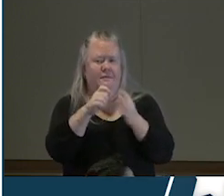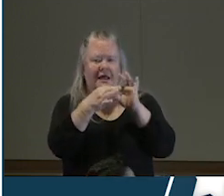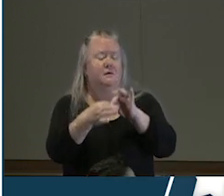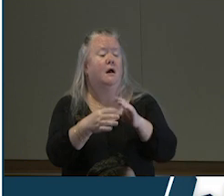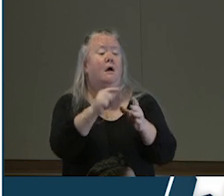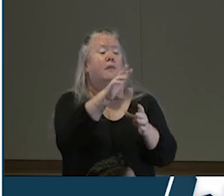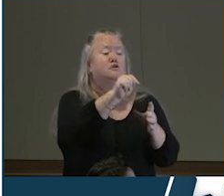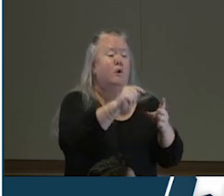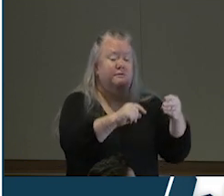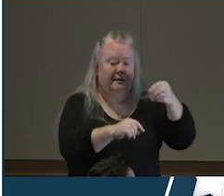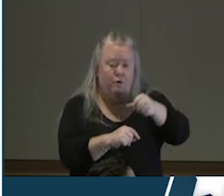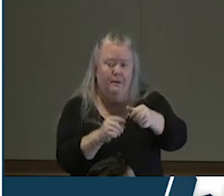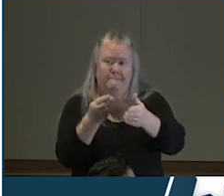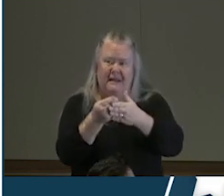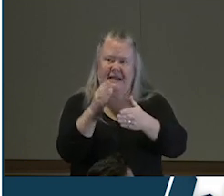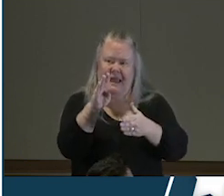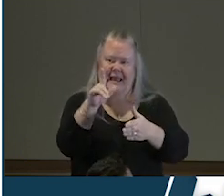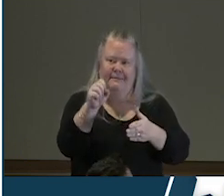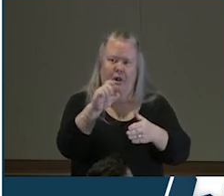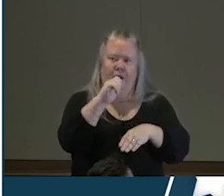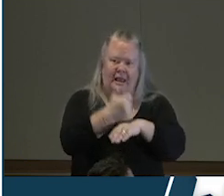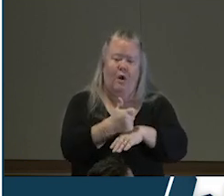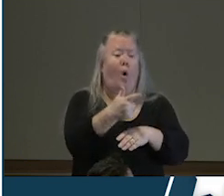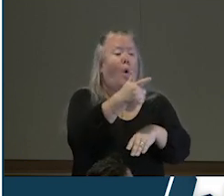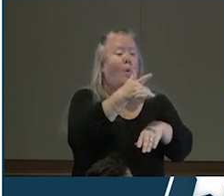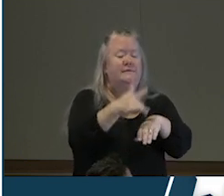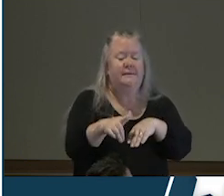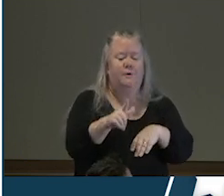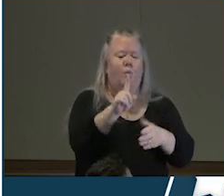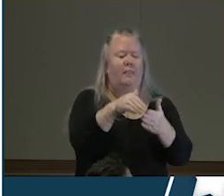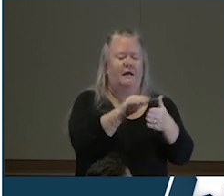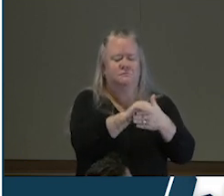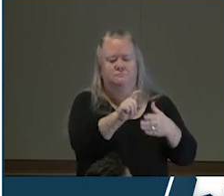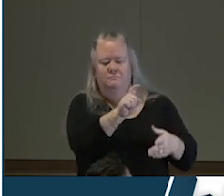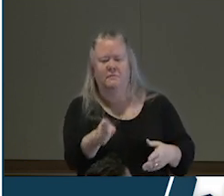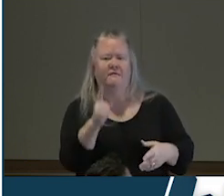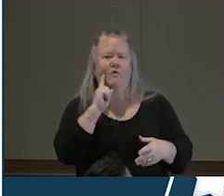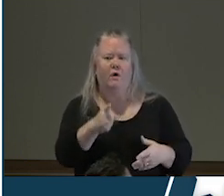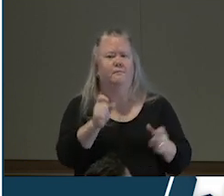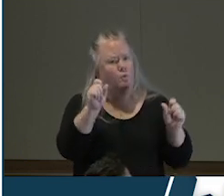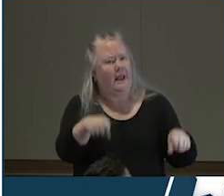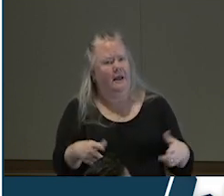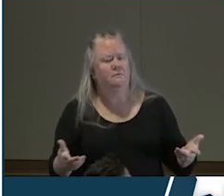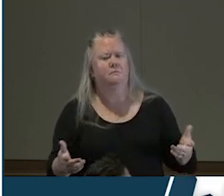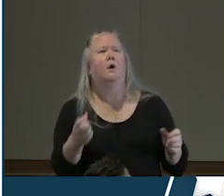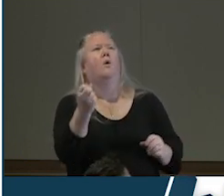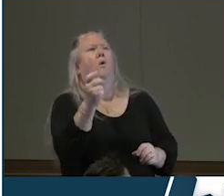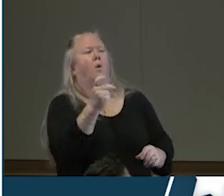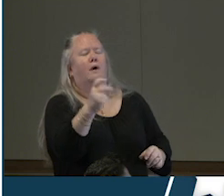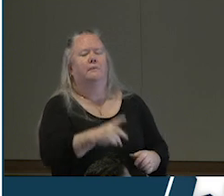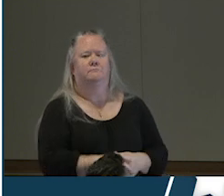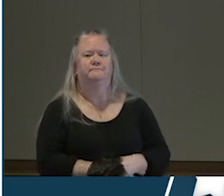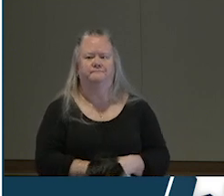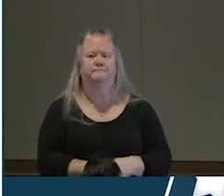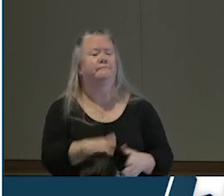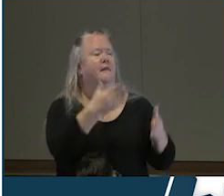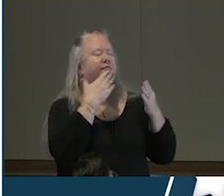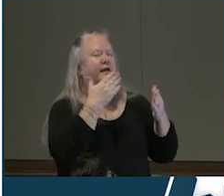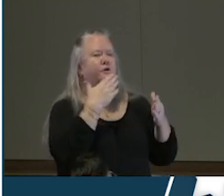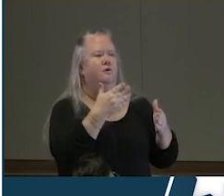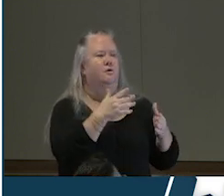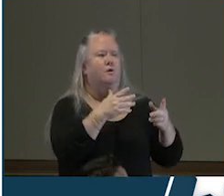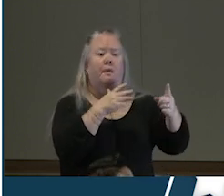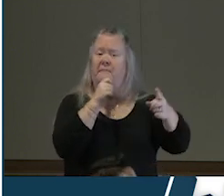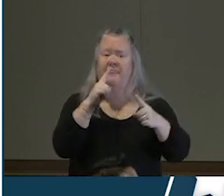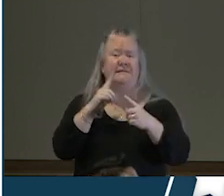trust can put money in the ABLE account. Say, oh, the ABLE account's empty. Put $1,000 in the ABLE account for him to spend. Yep. But that doesn't count